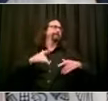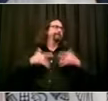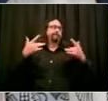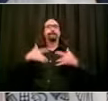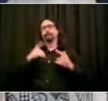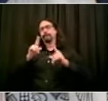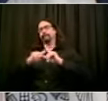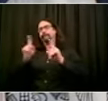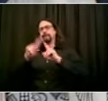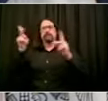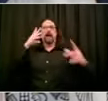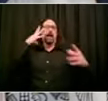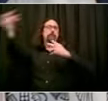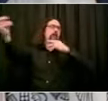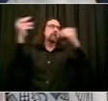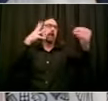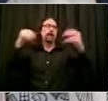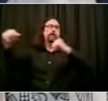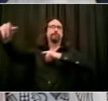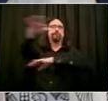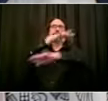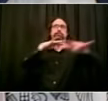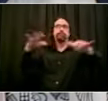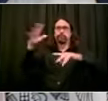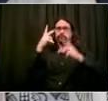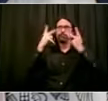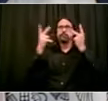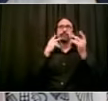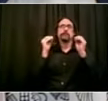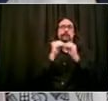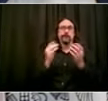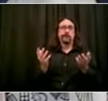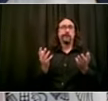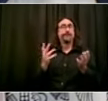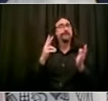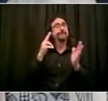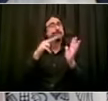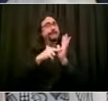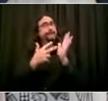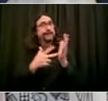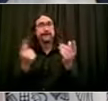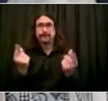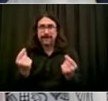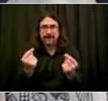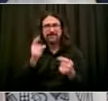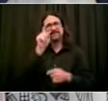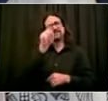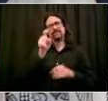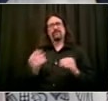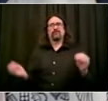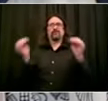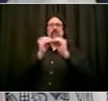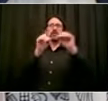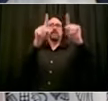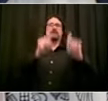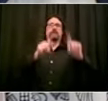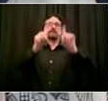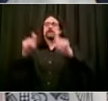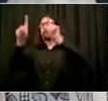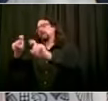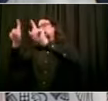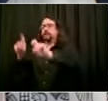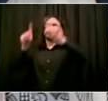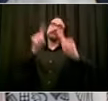at an acceptable level. Anyone who needs to know where to go to get tested, you can go online, nyc.gov/COVID